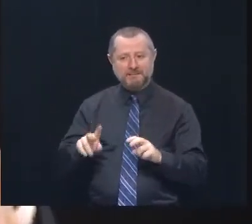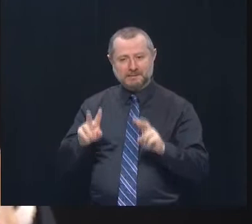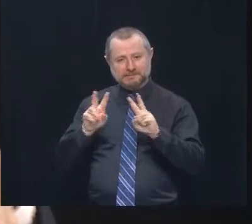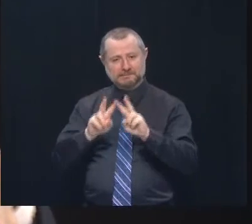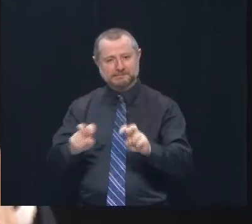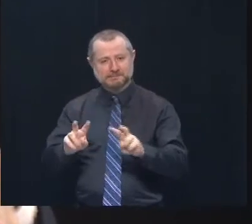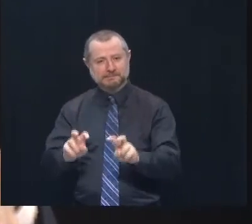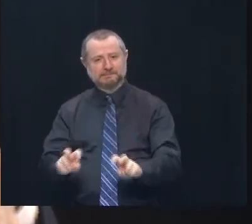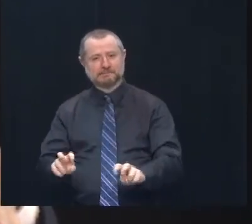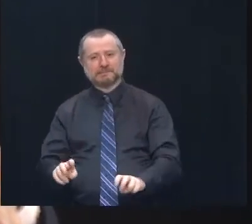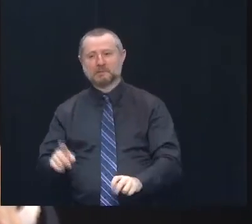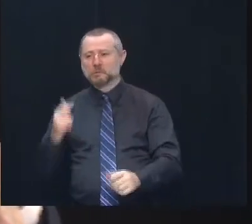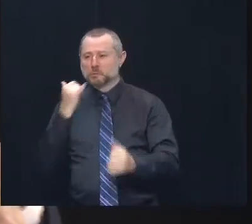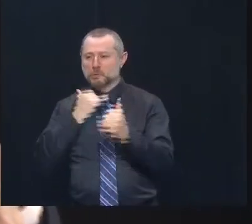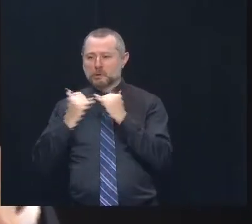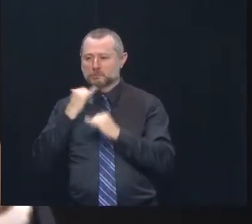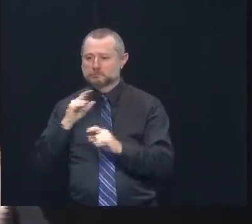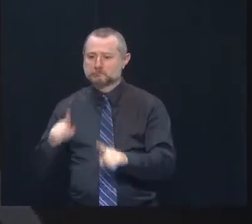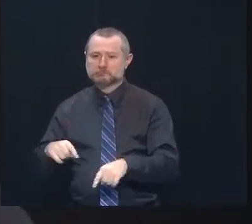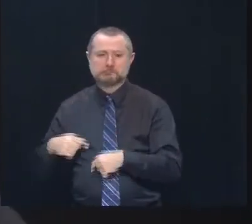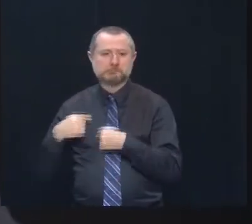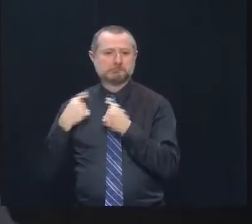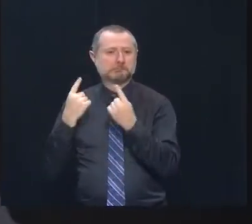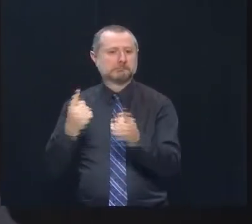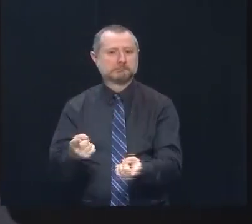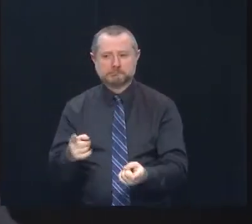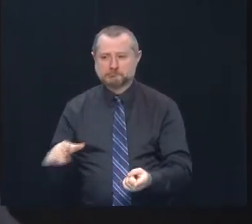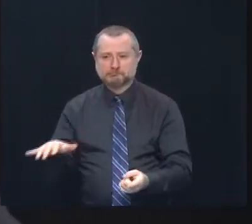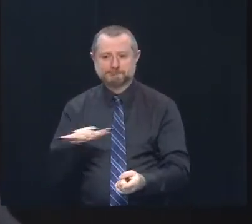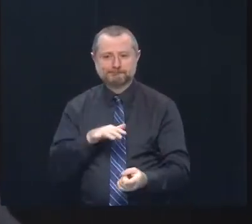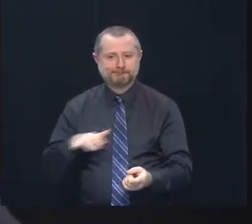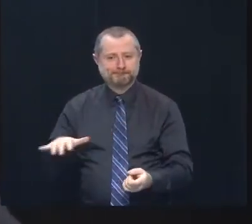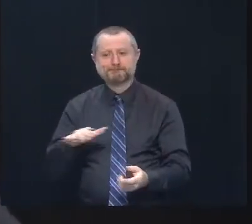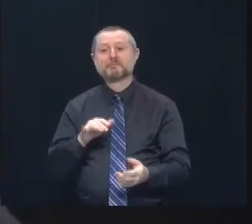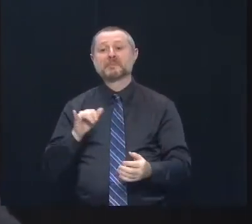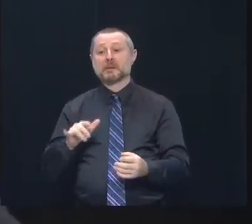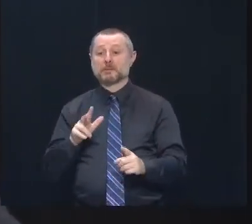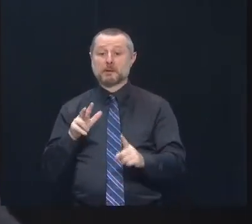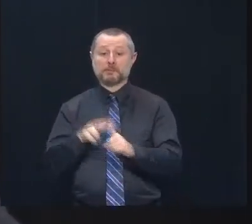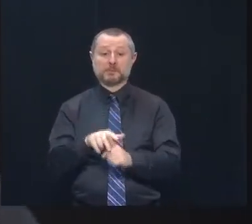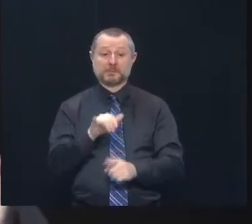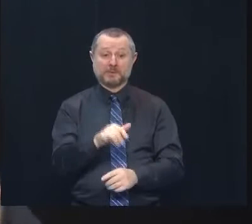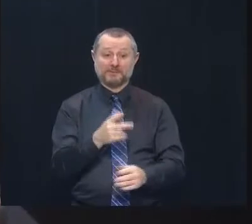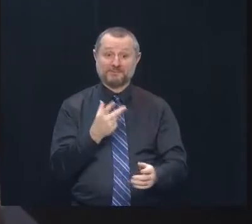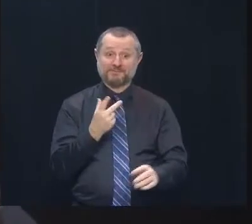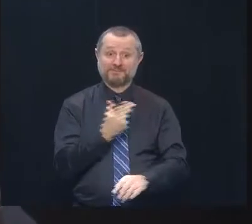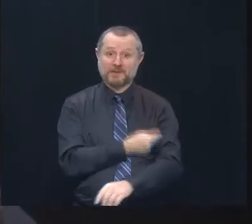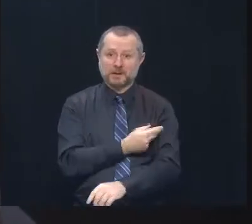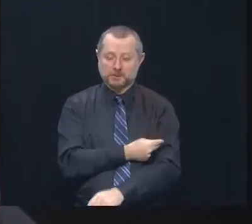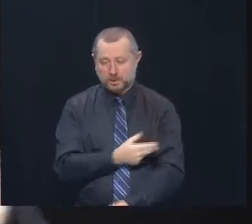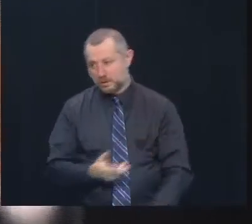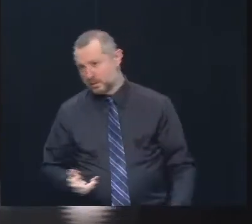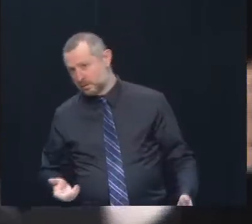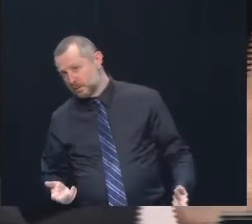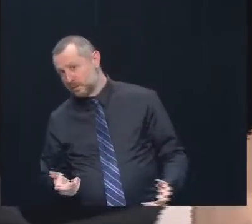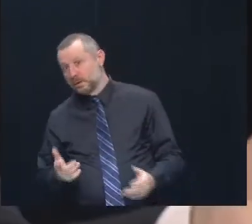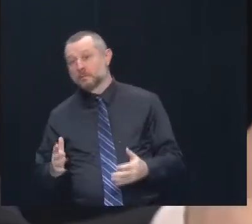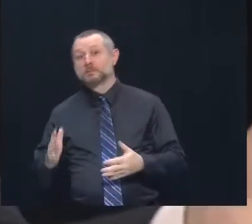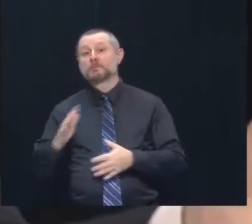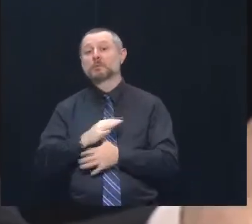injustice, especially when it comes to the vaccine. If you're going to prioritize the vaccine, shouldn't you be prioritizing it for